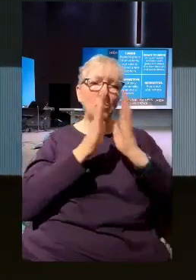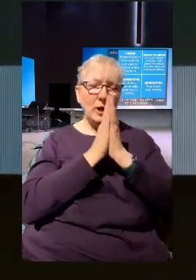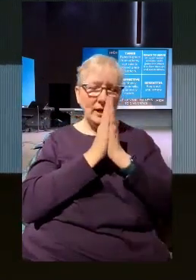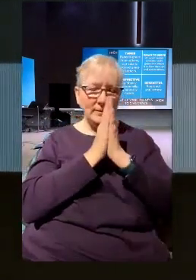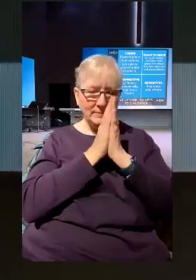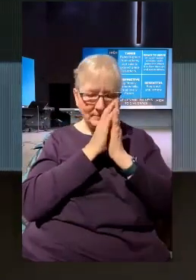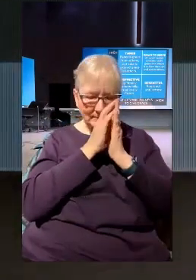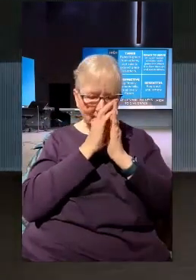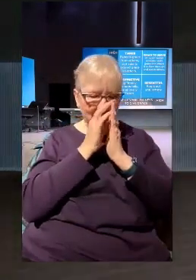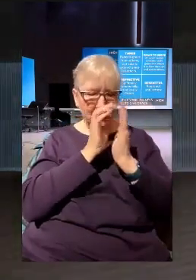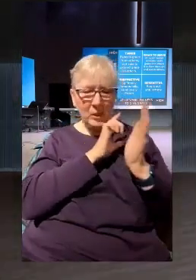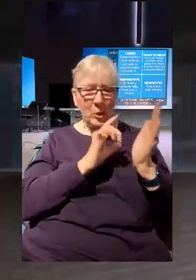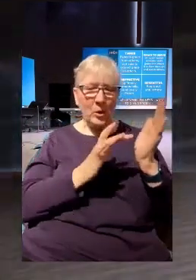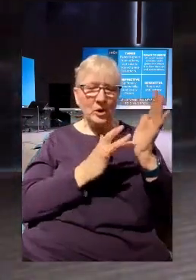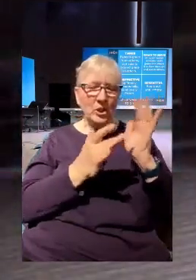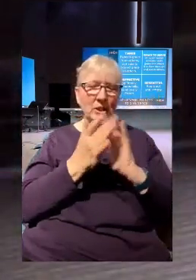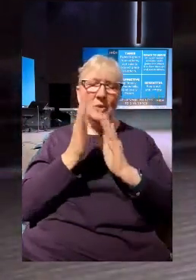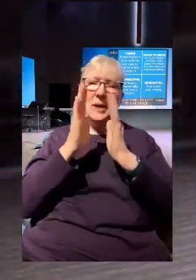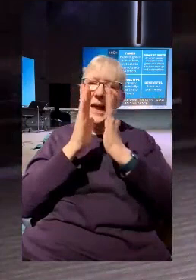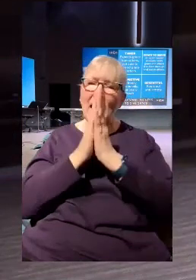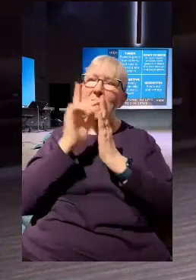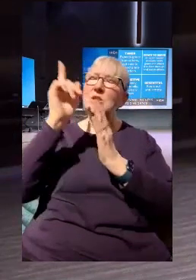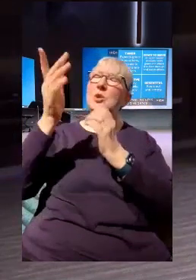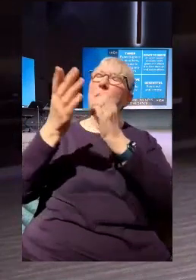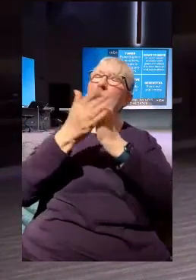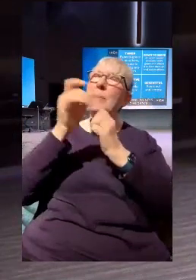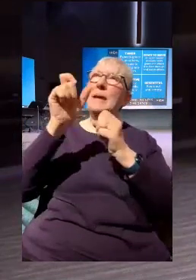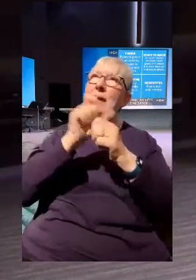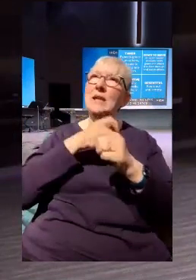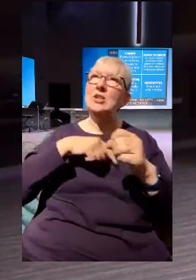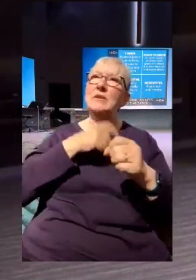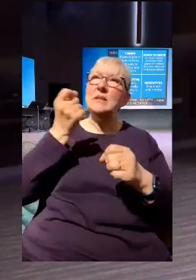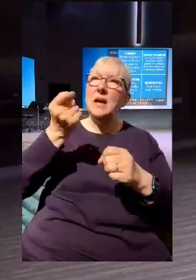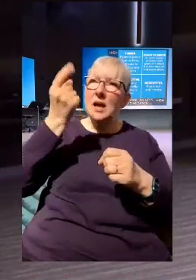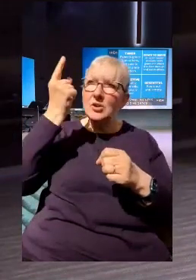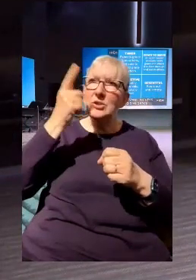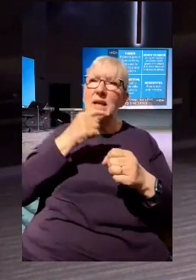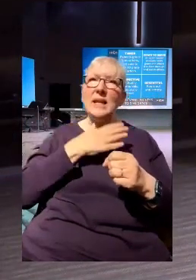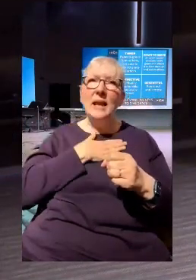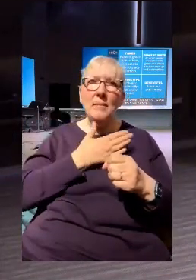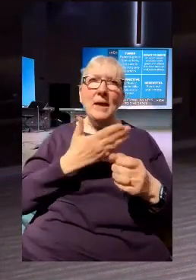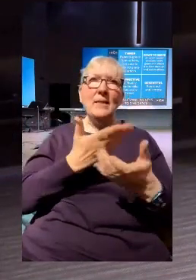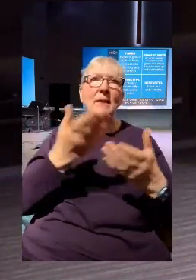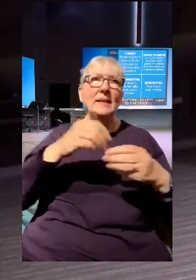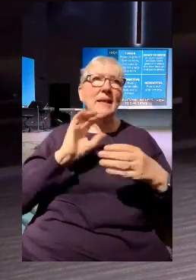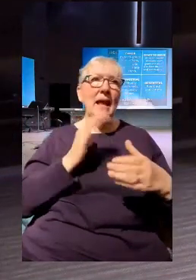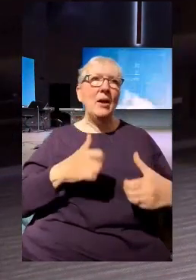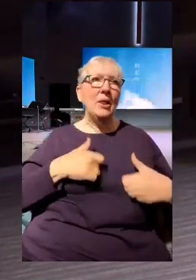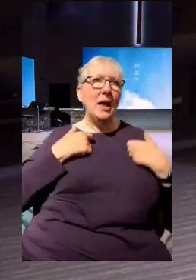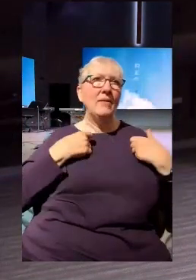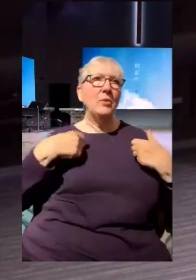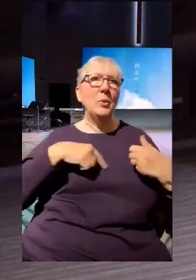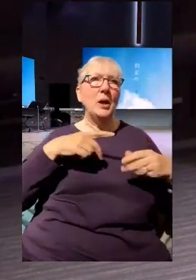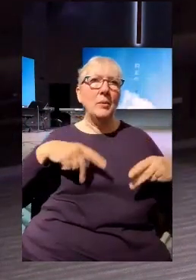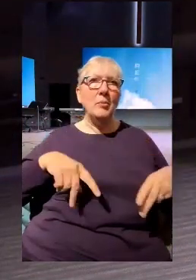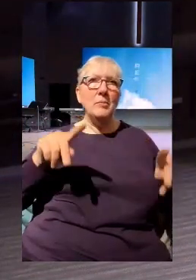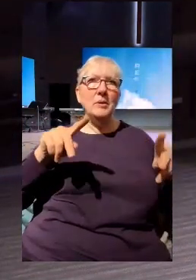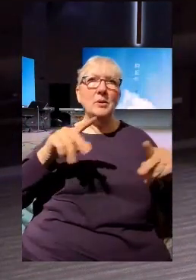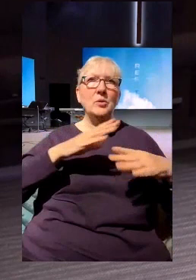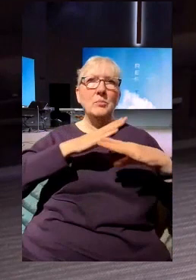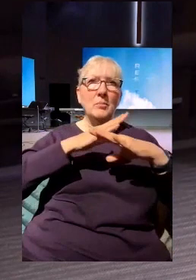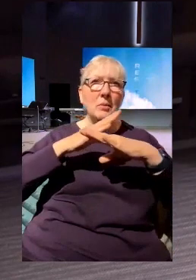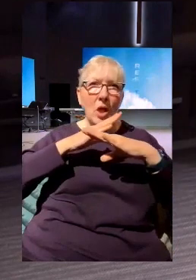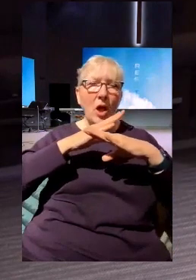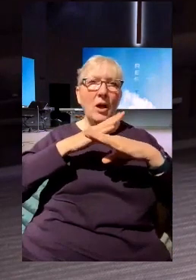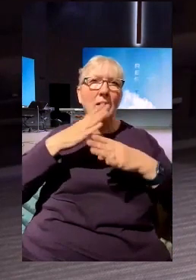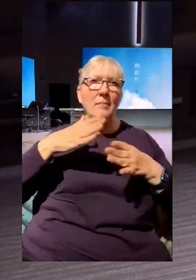Lord Jesus, we just ask that you help each one of us understand and admit the things in our lives that we are allowing to block the pathways to